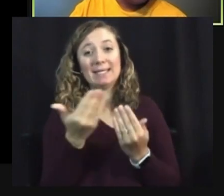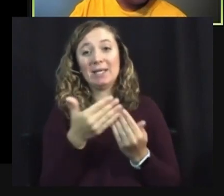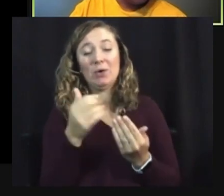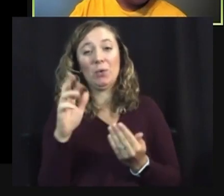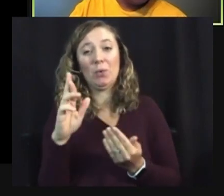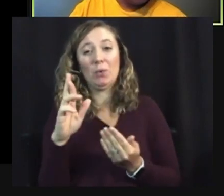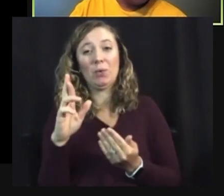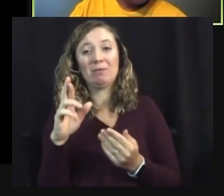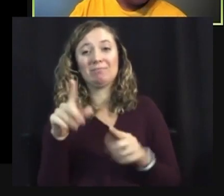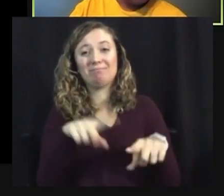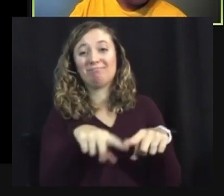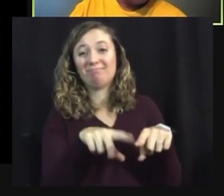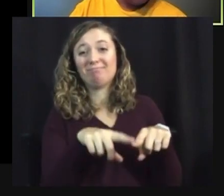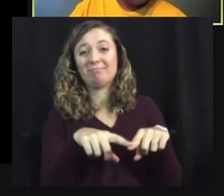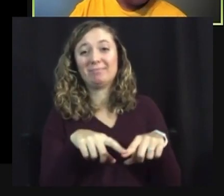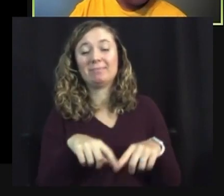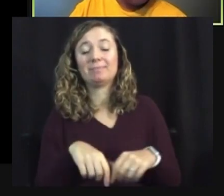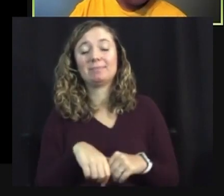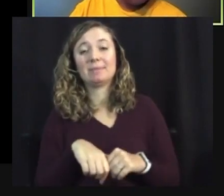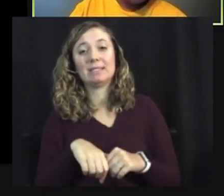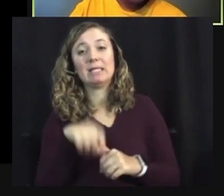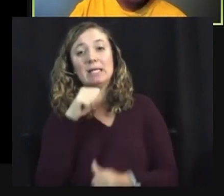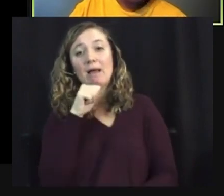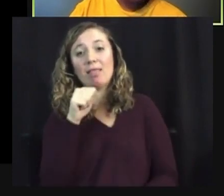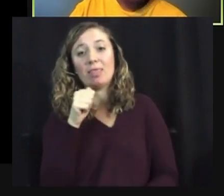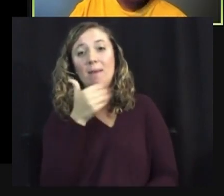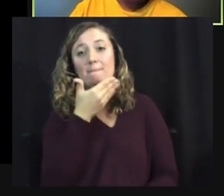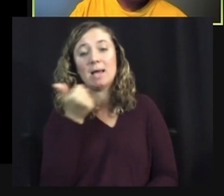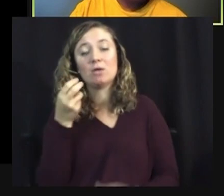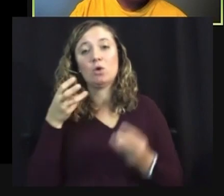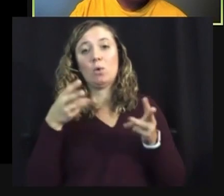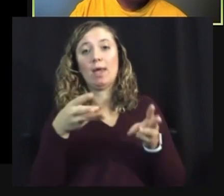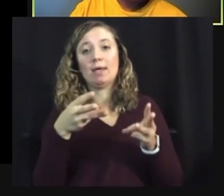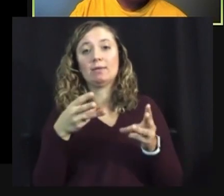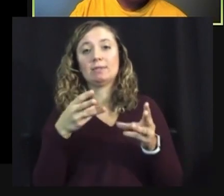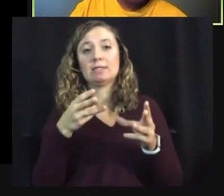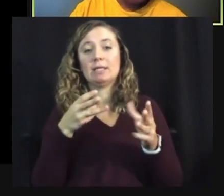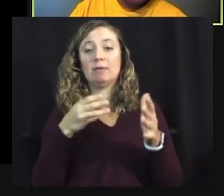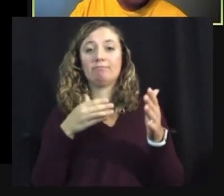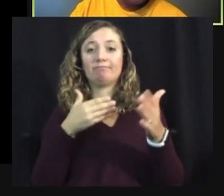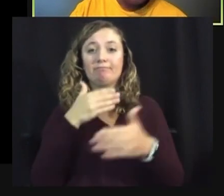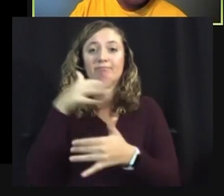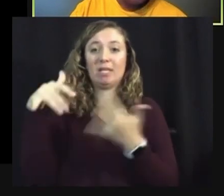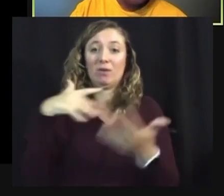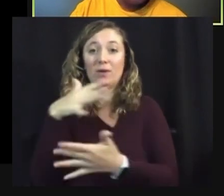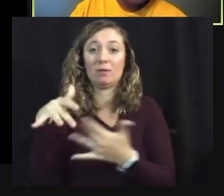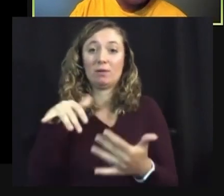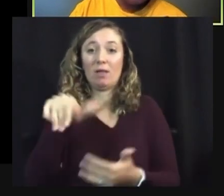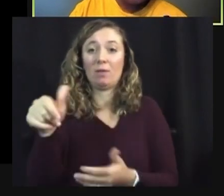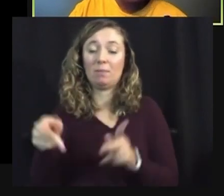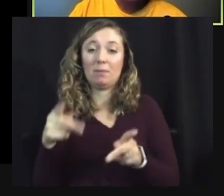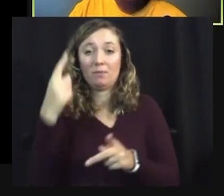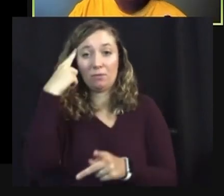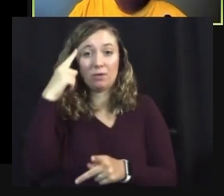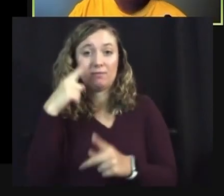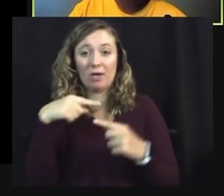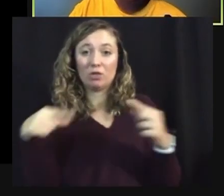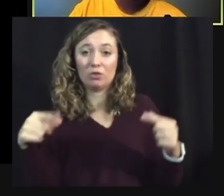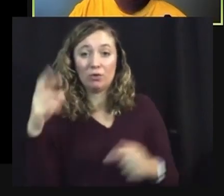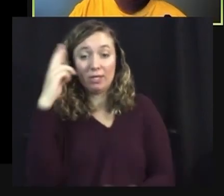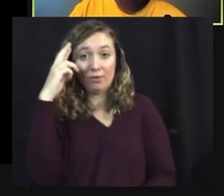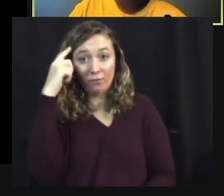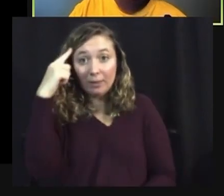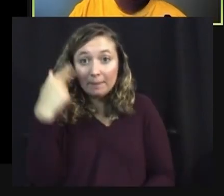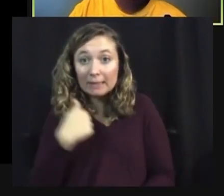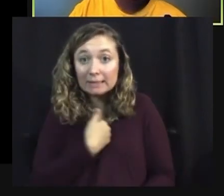reliable. It is not the best way to interact with others for various reasons. For me